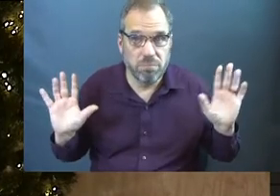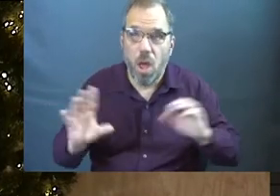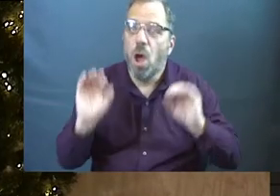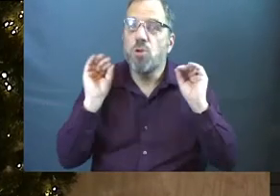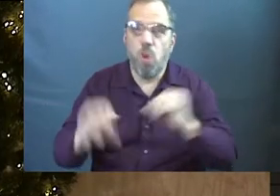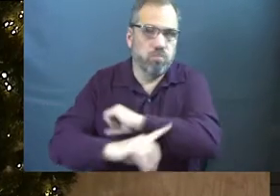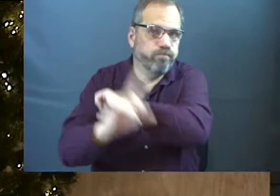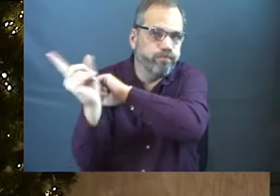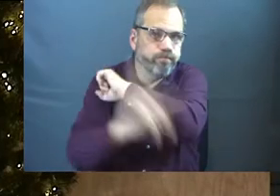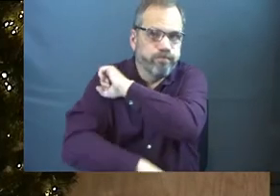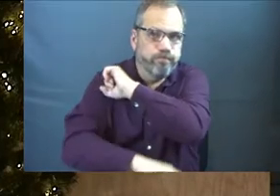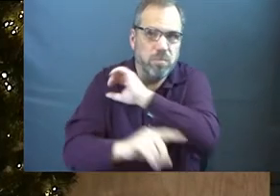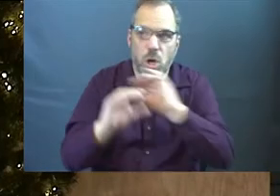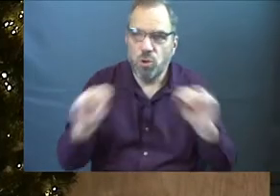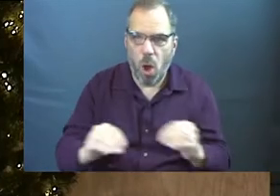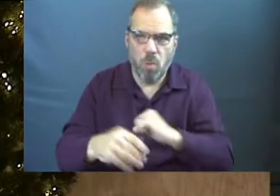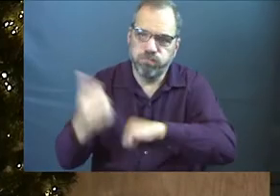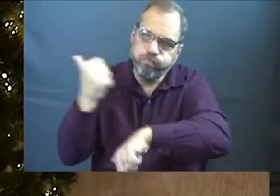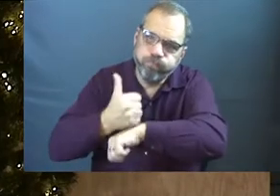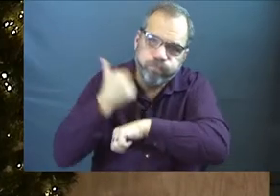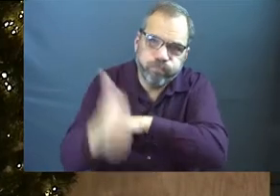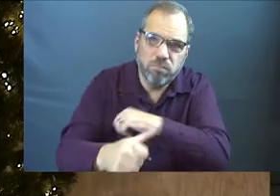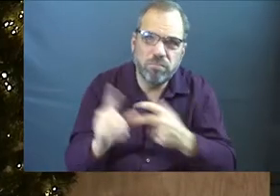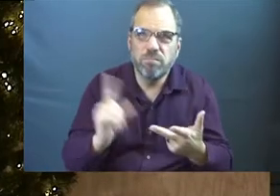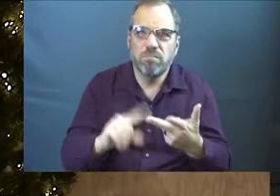No condemnation, no accusation.